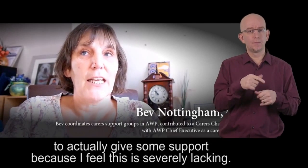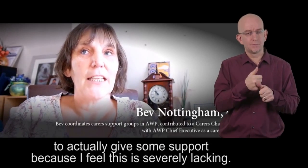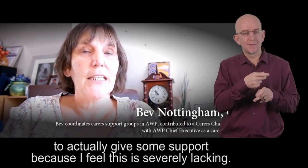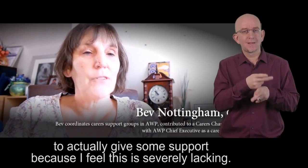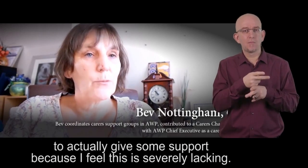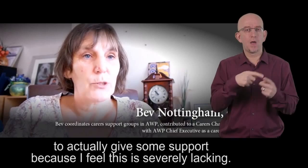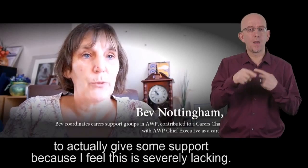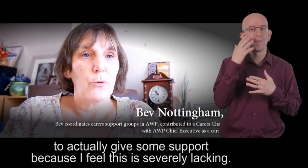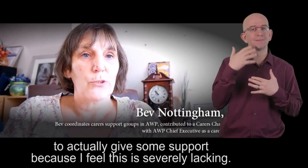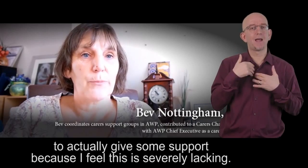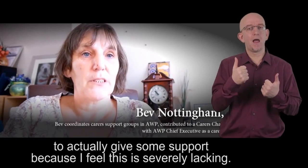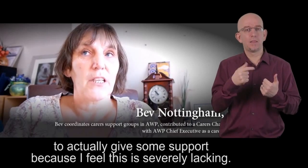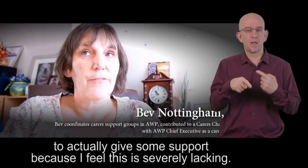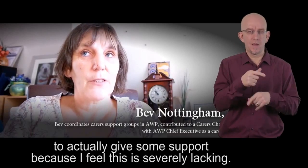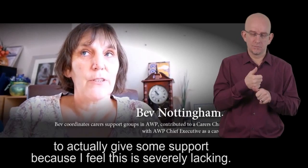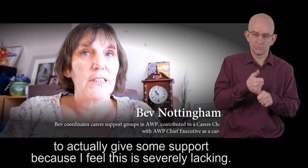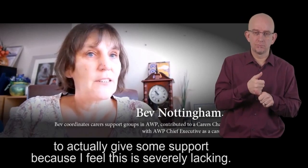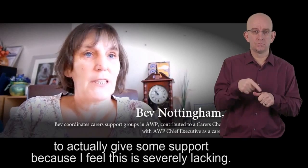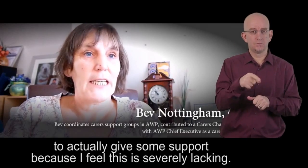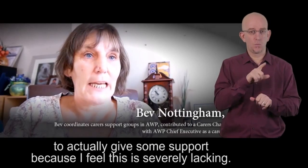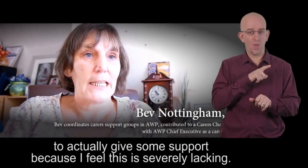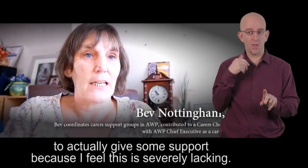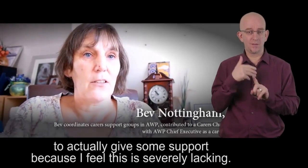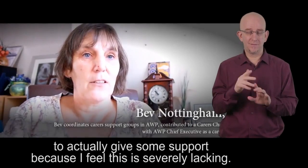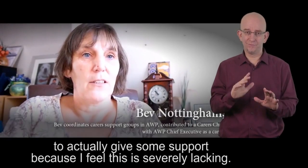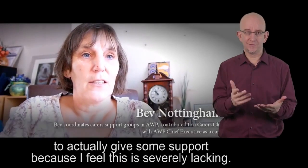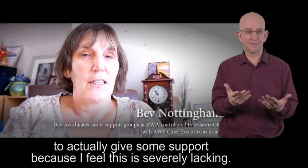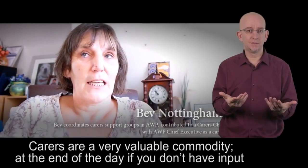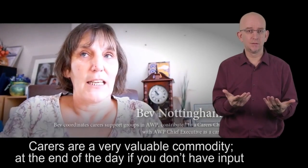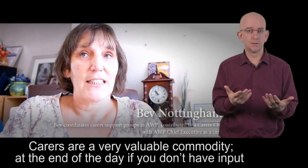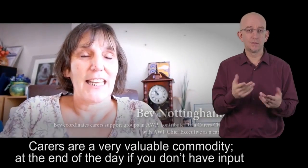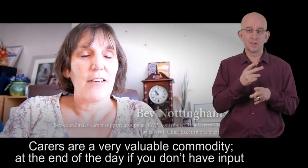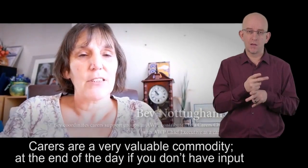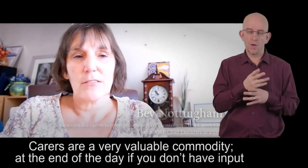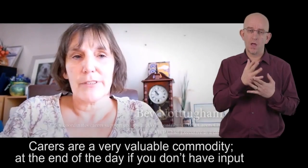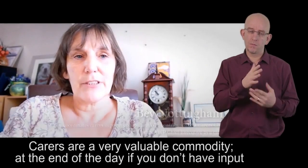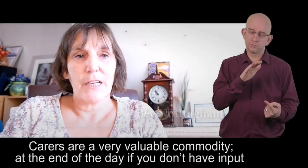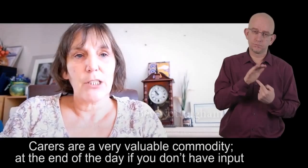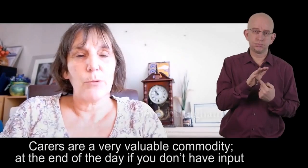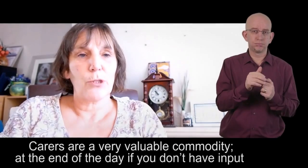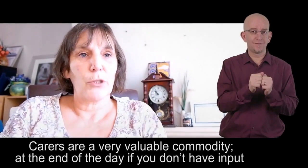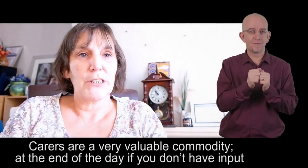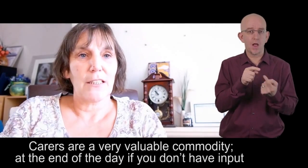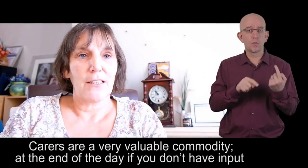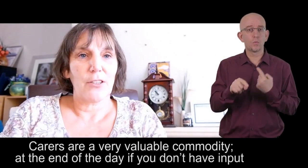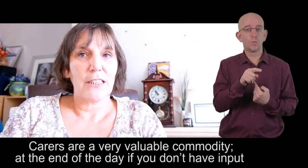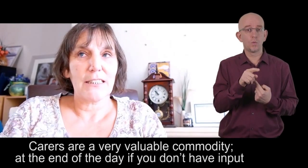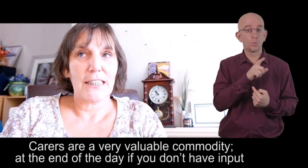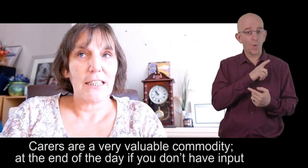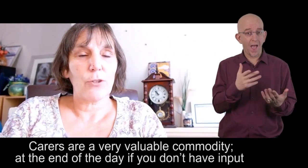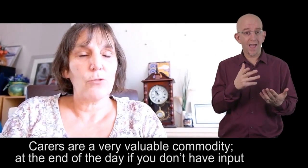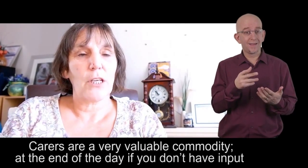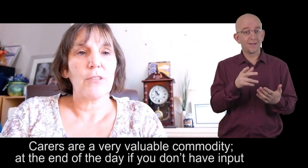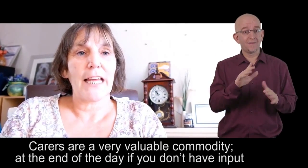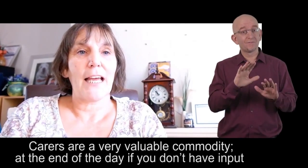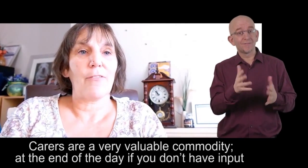actually give some support because I feel it's severely lacking and carers are a very valuable commodity you know at the end